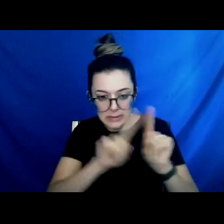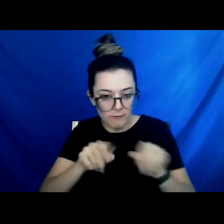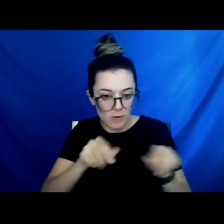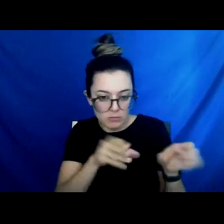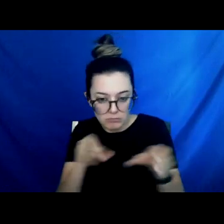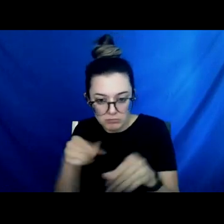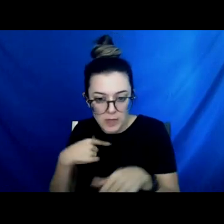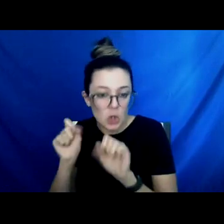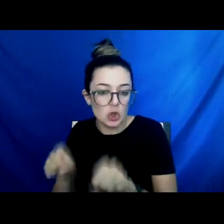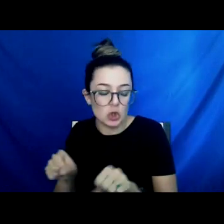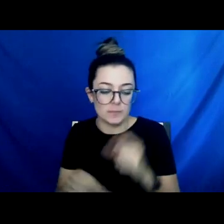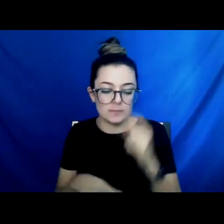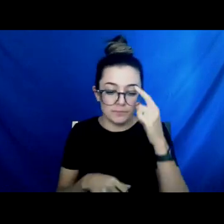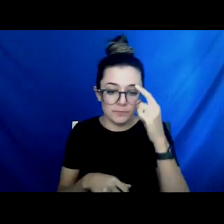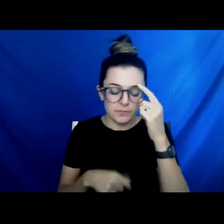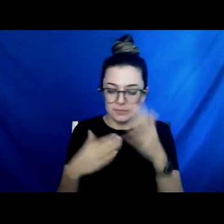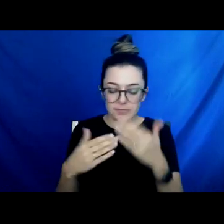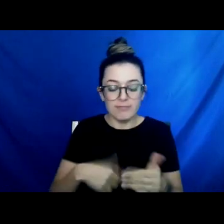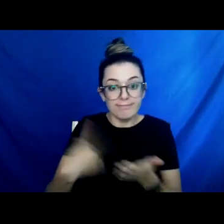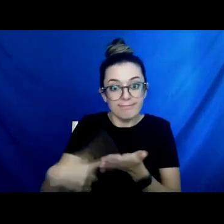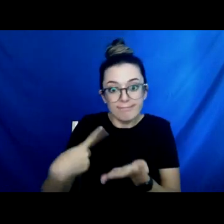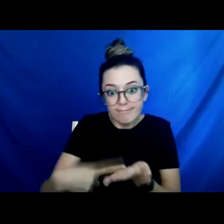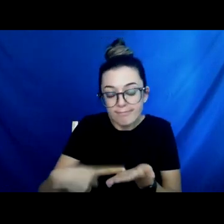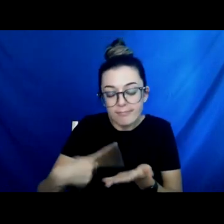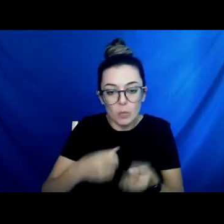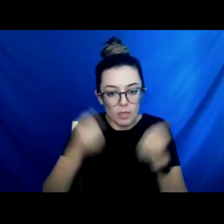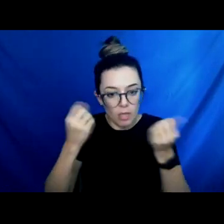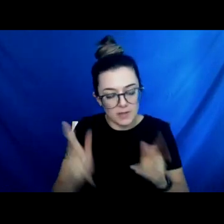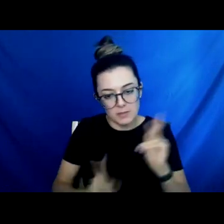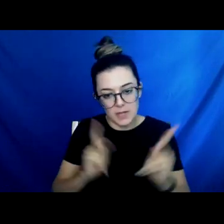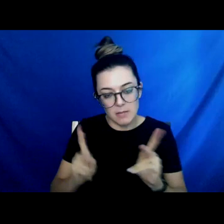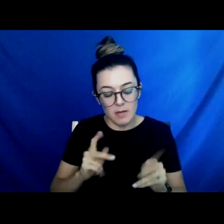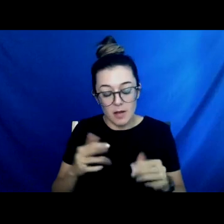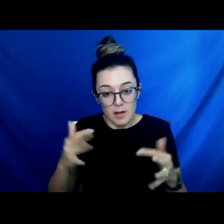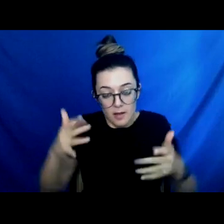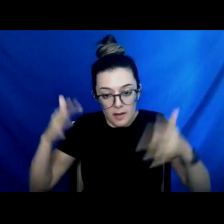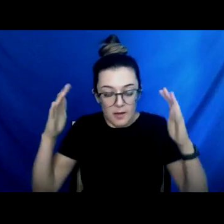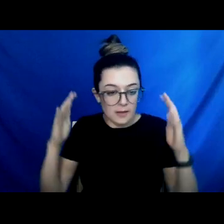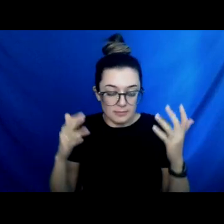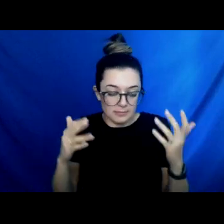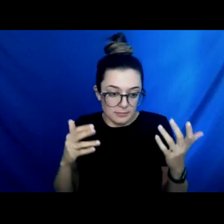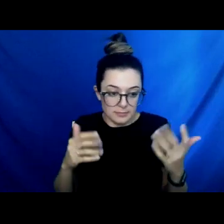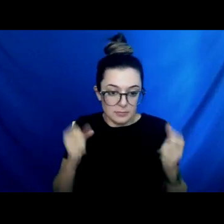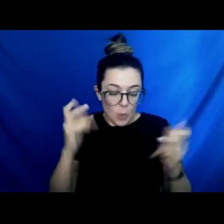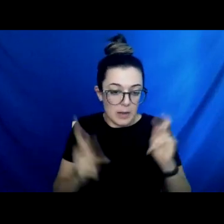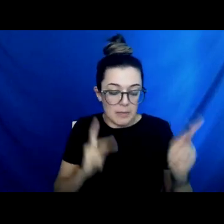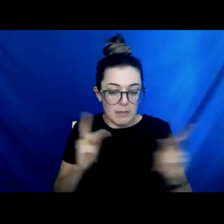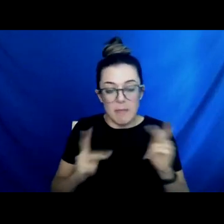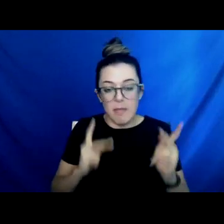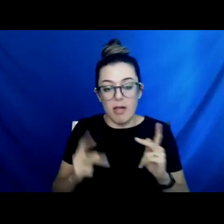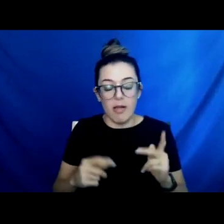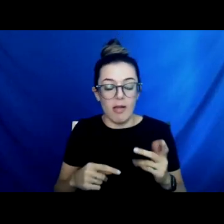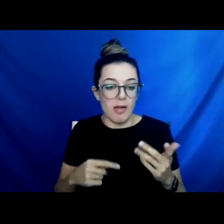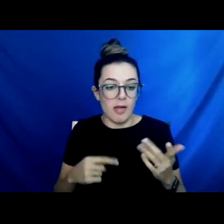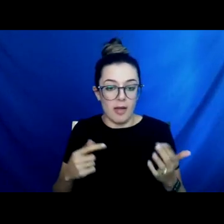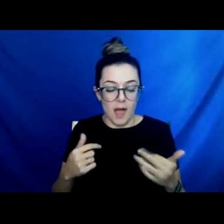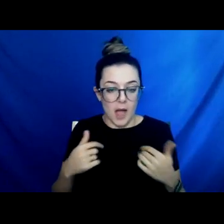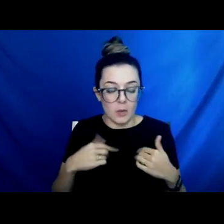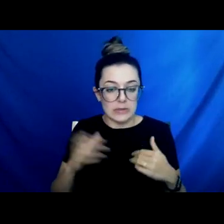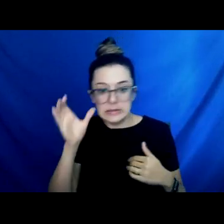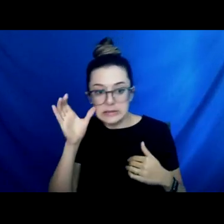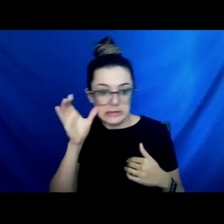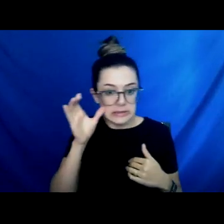and at some point you have to go with what's inside your gut, because people can tell you everything, and I was hearing arguments on both